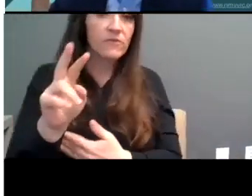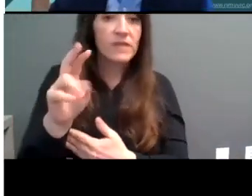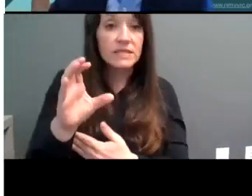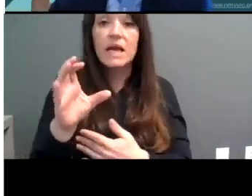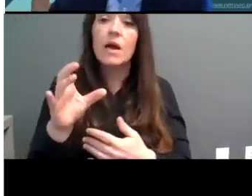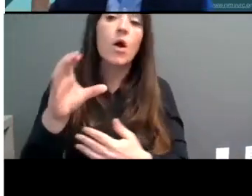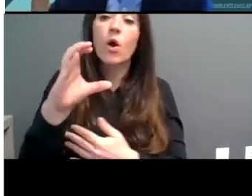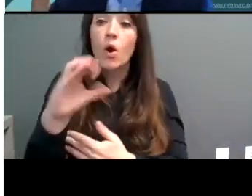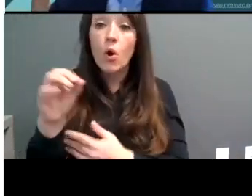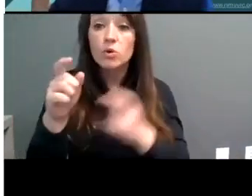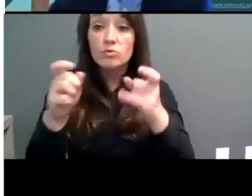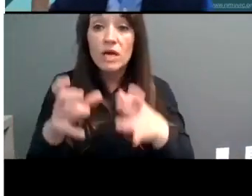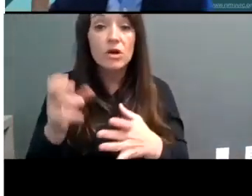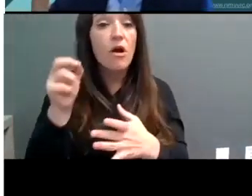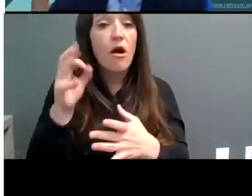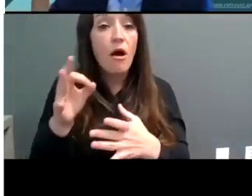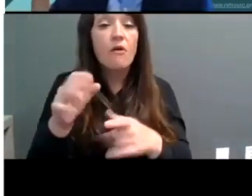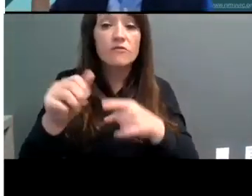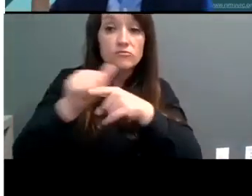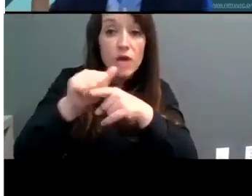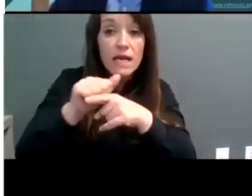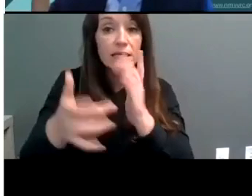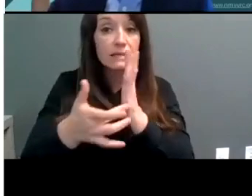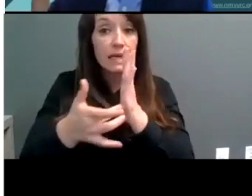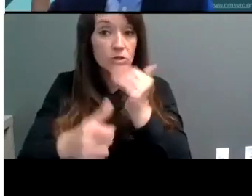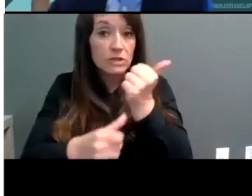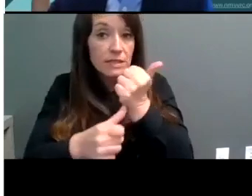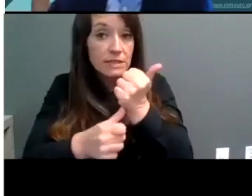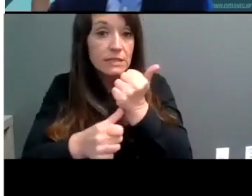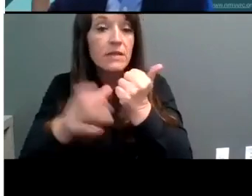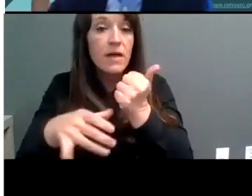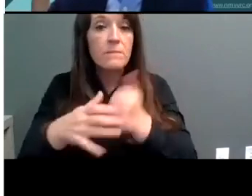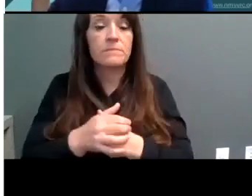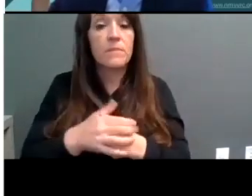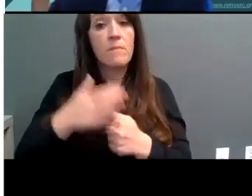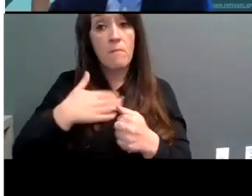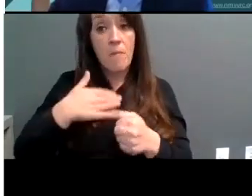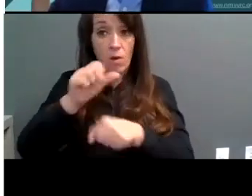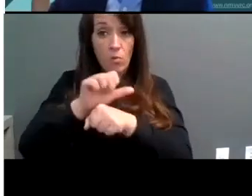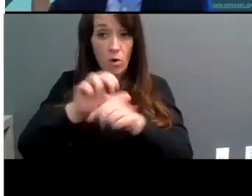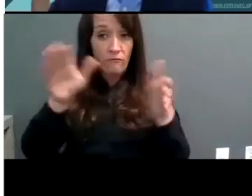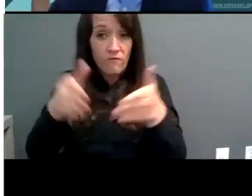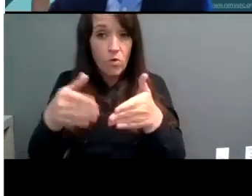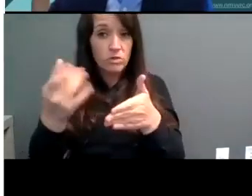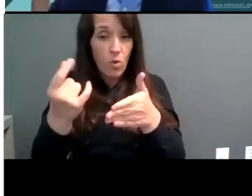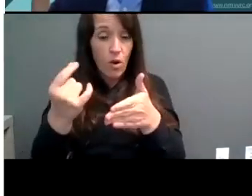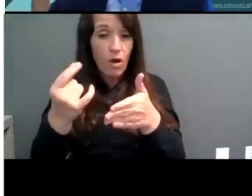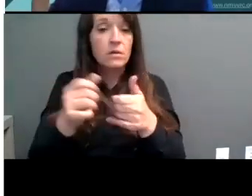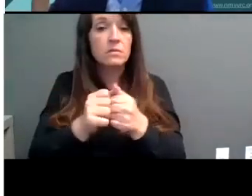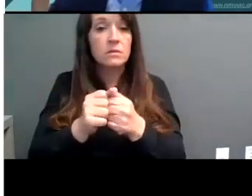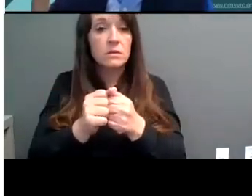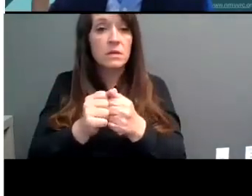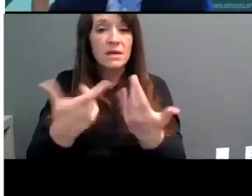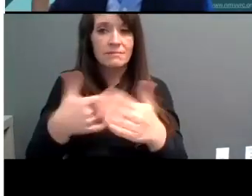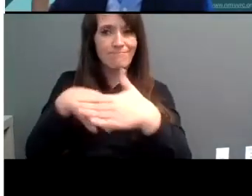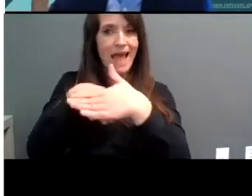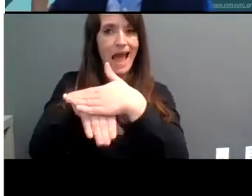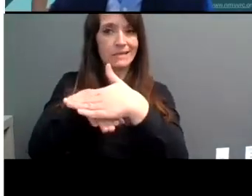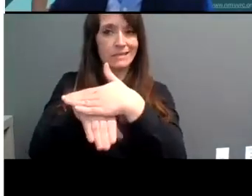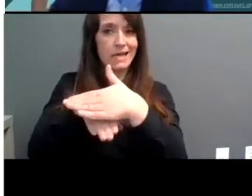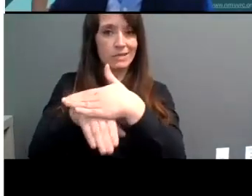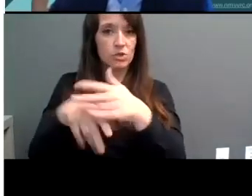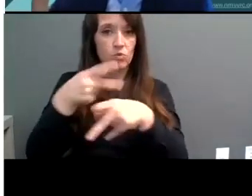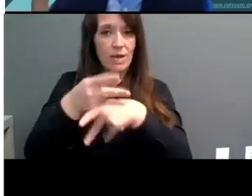for the Division of Training and Technical Assistance. And my work focuses primarily on improving access to care to traditionally